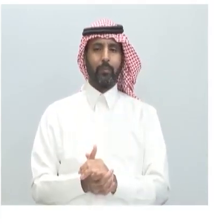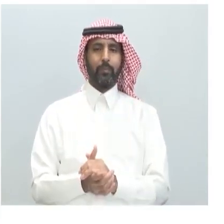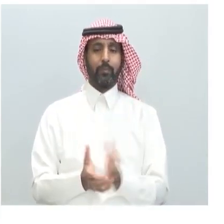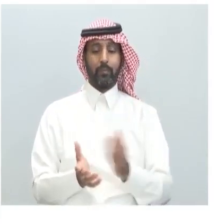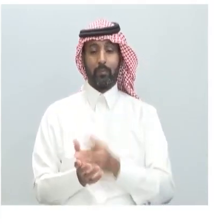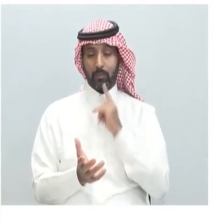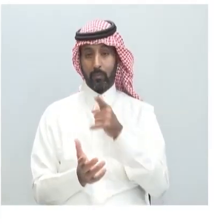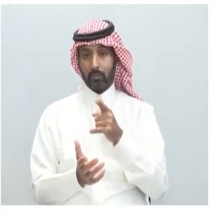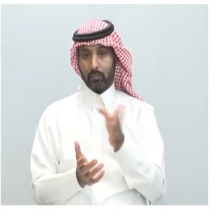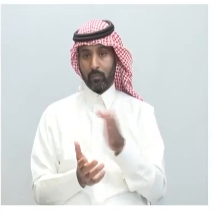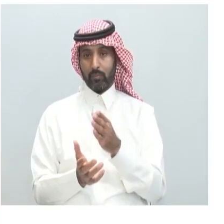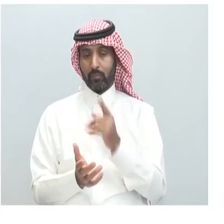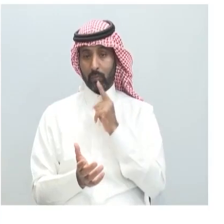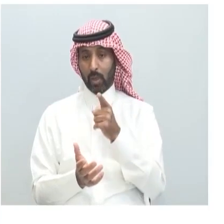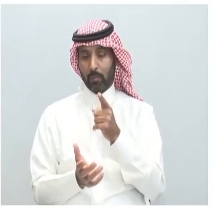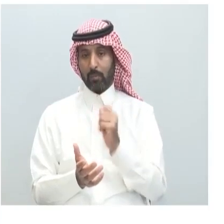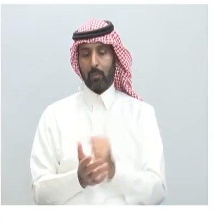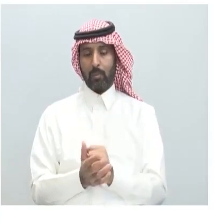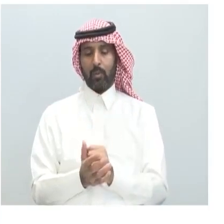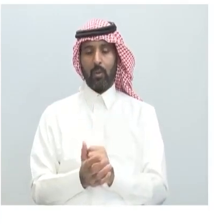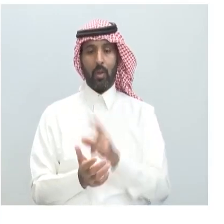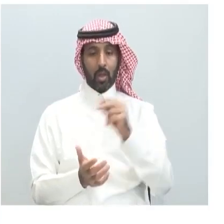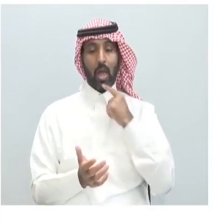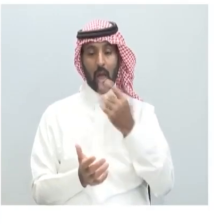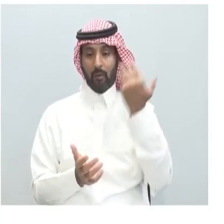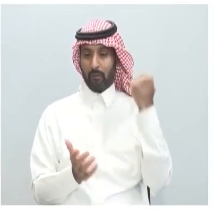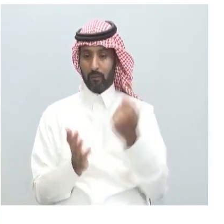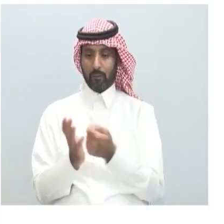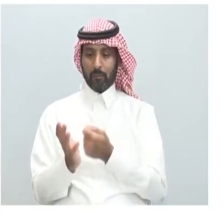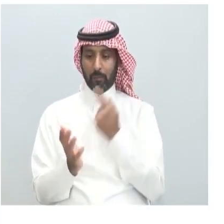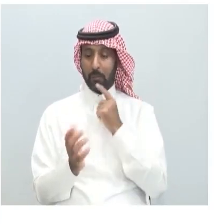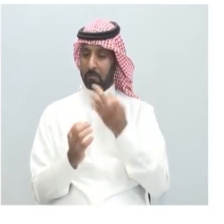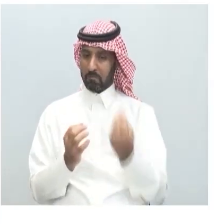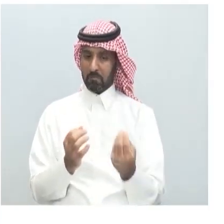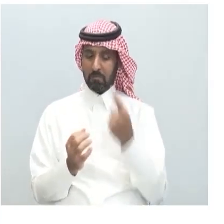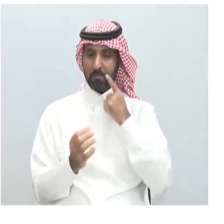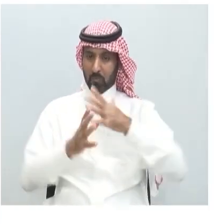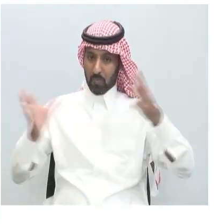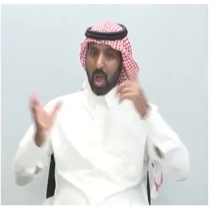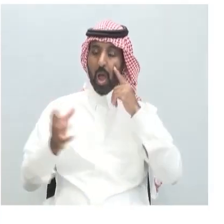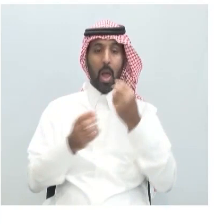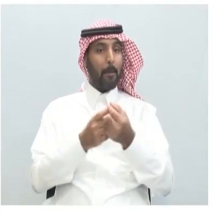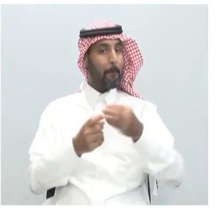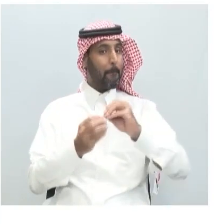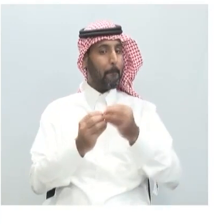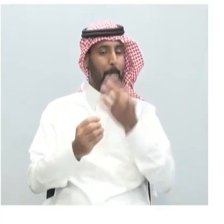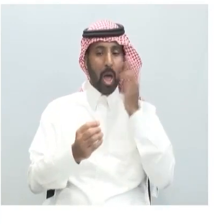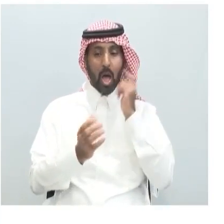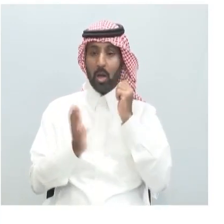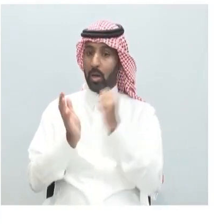enough. So this is, of course, is up to you. For example, I've written, it's a beautiful big brown